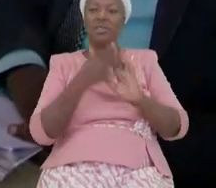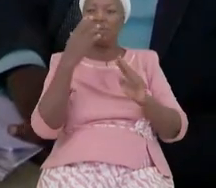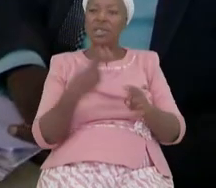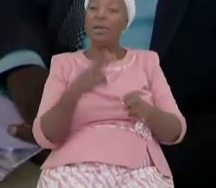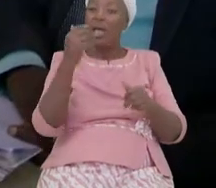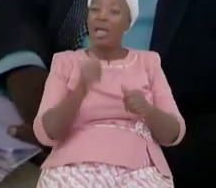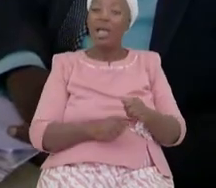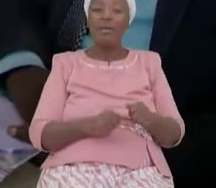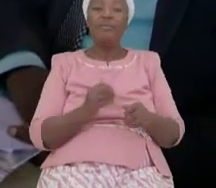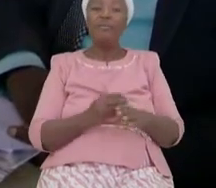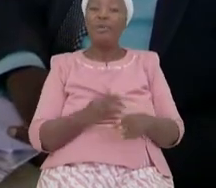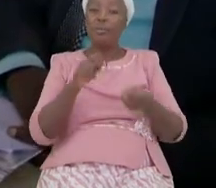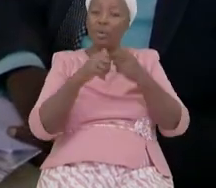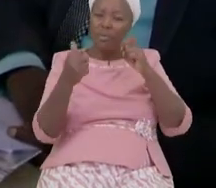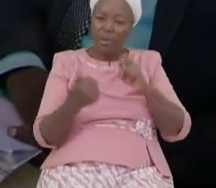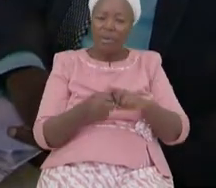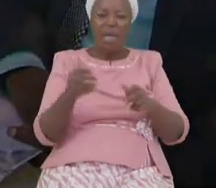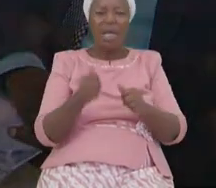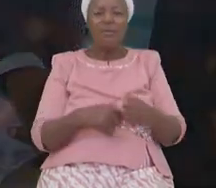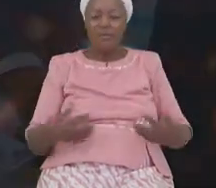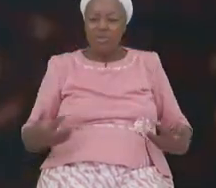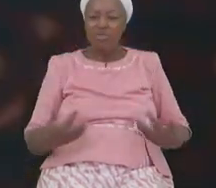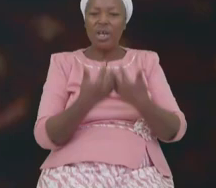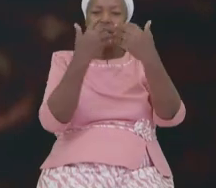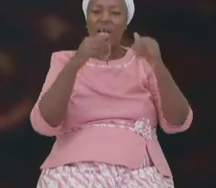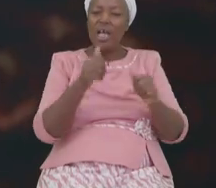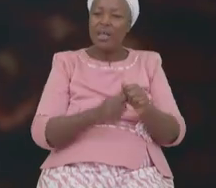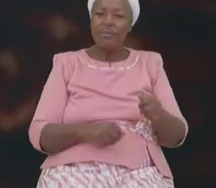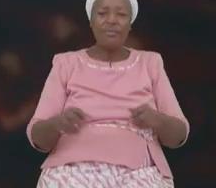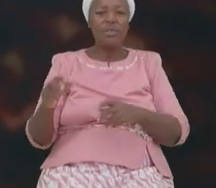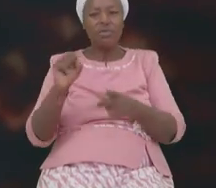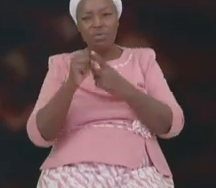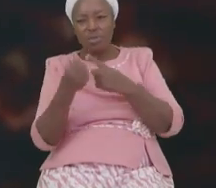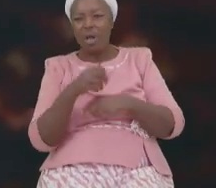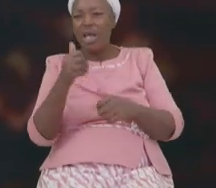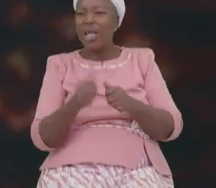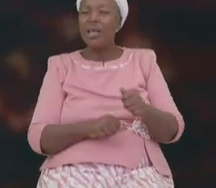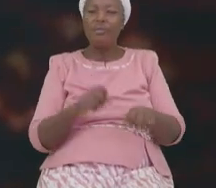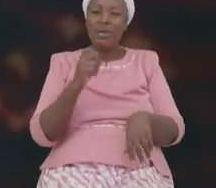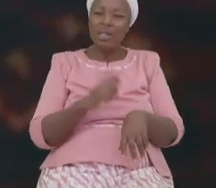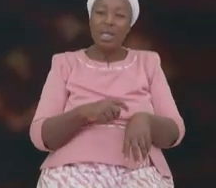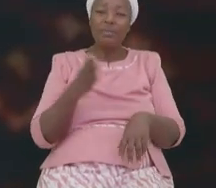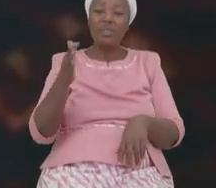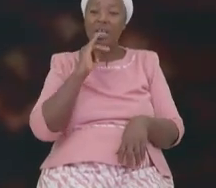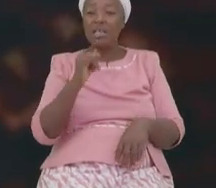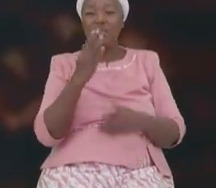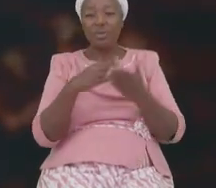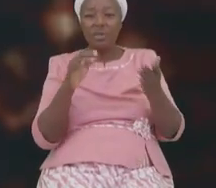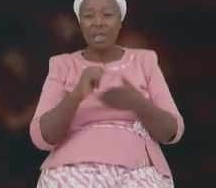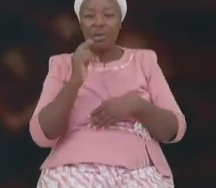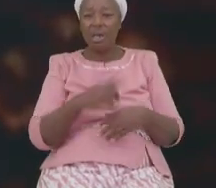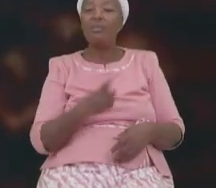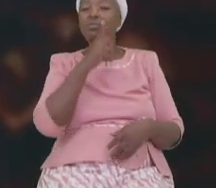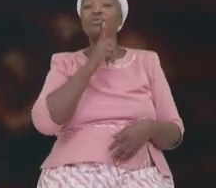Every crossroad, every challenge, every situation, every time there is something that will have swallowed